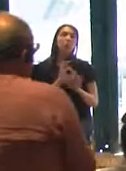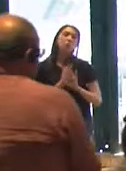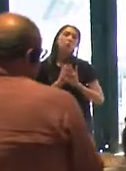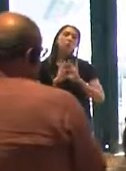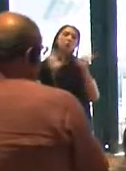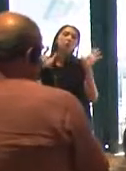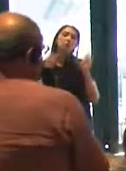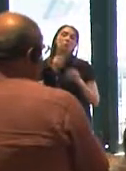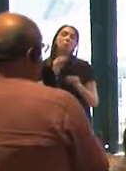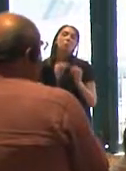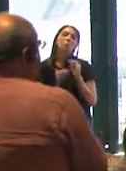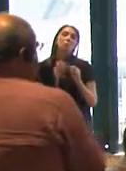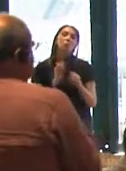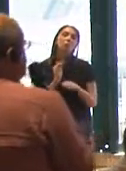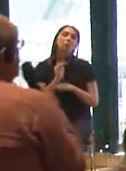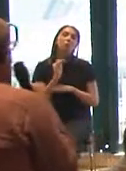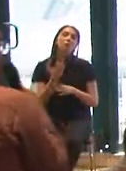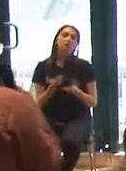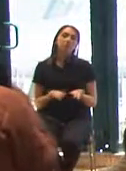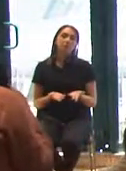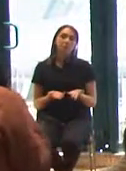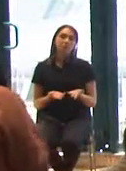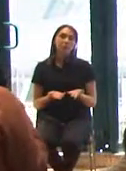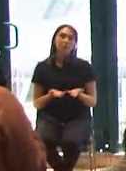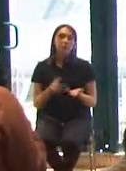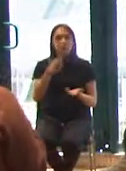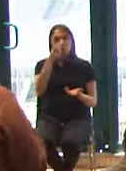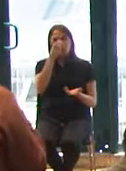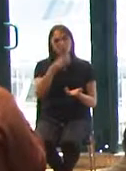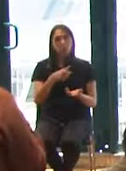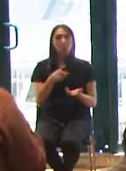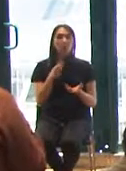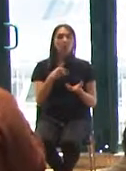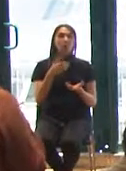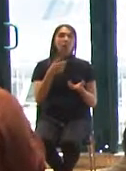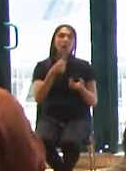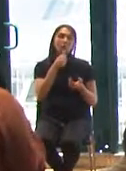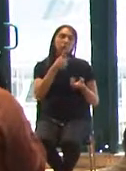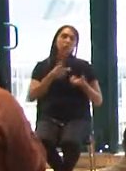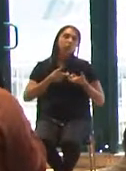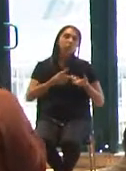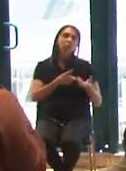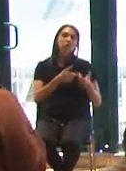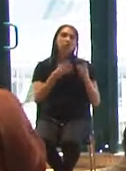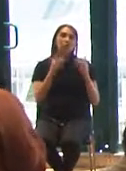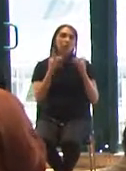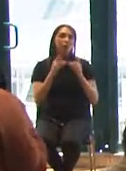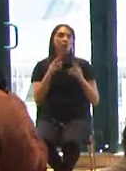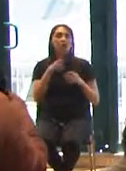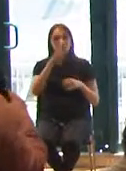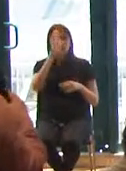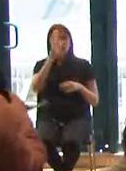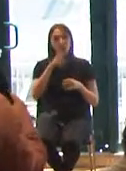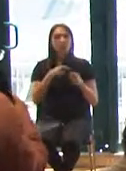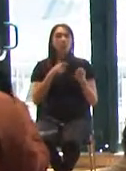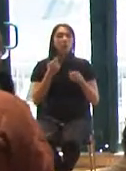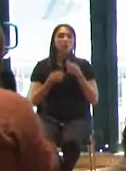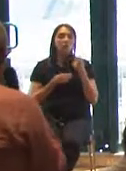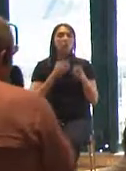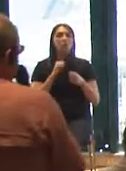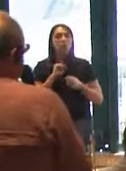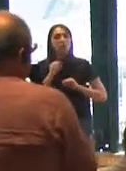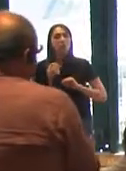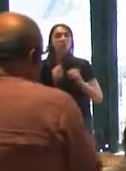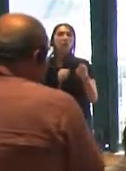able to use international loans if turkey wouldn't have signed the paris agreement